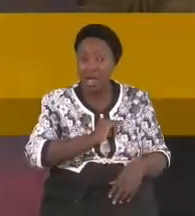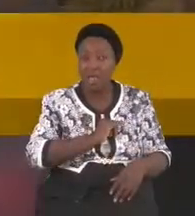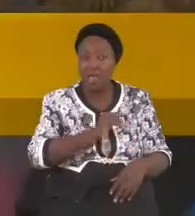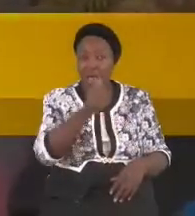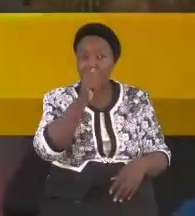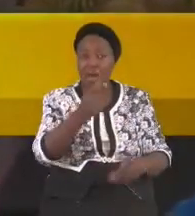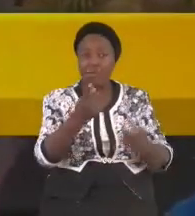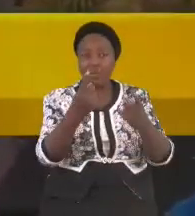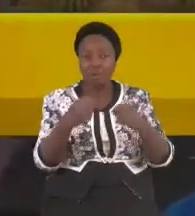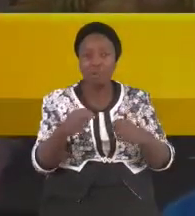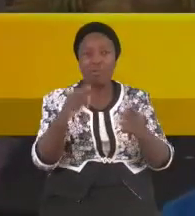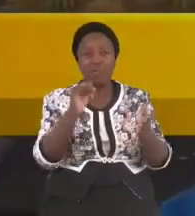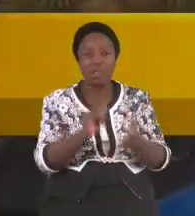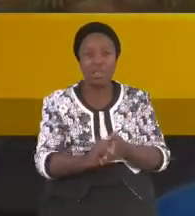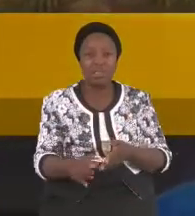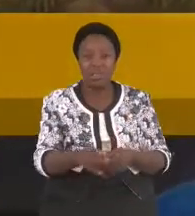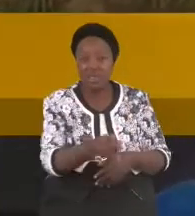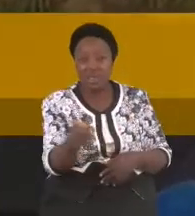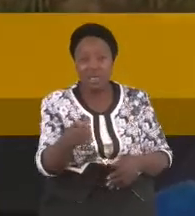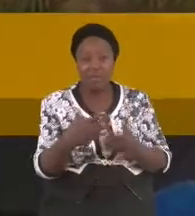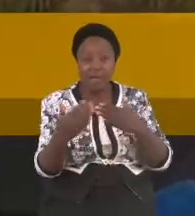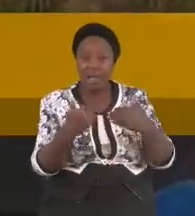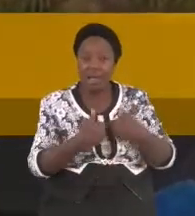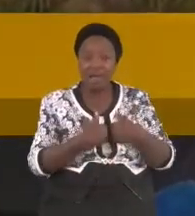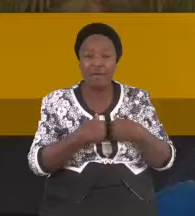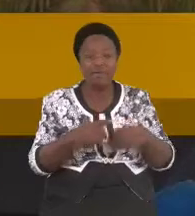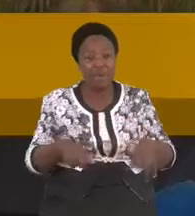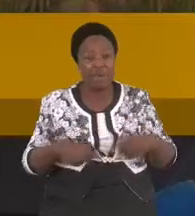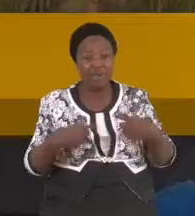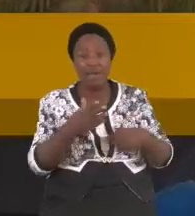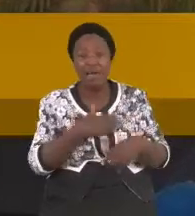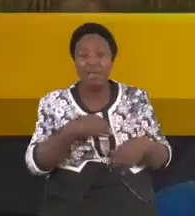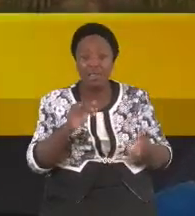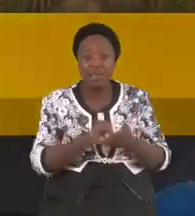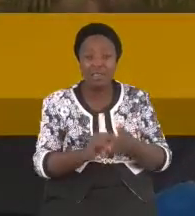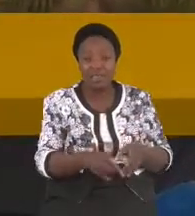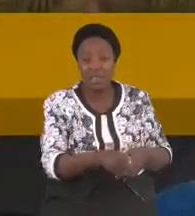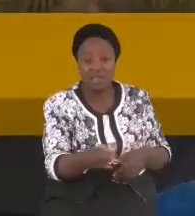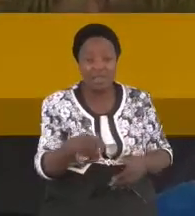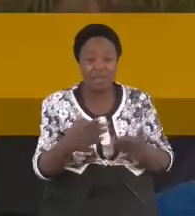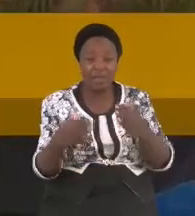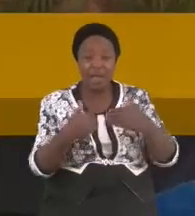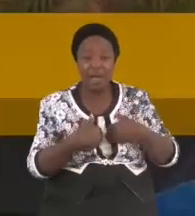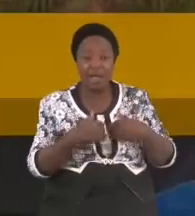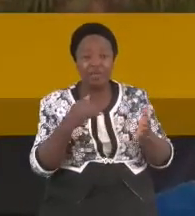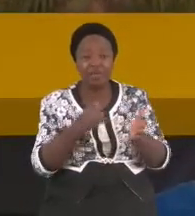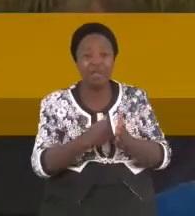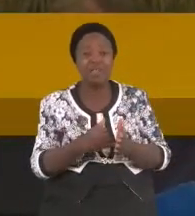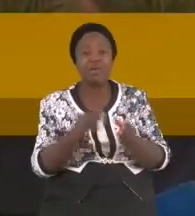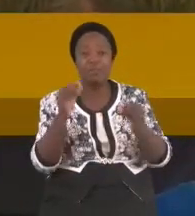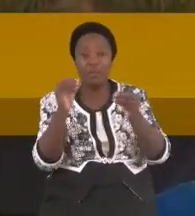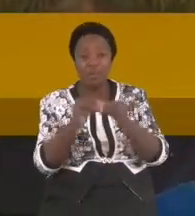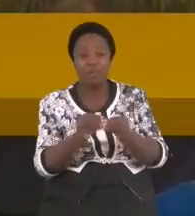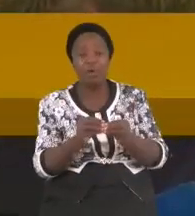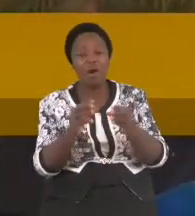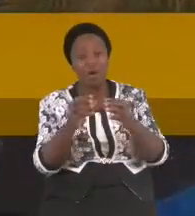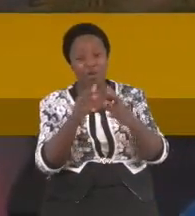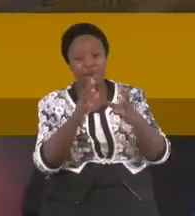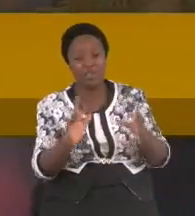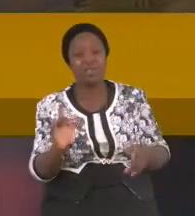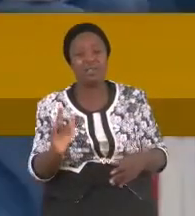that they might have life, and that they might have it more abundantly. Are